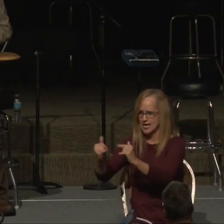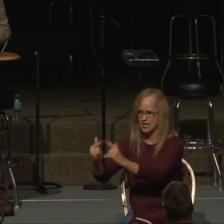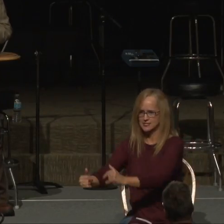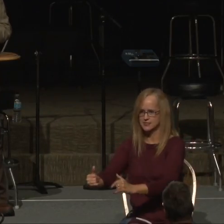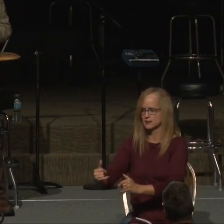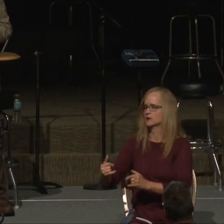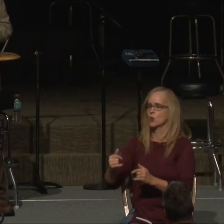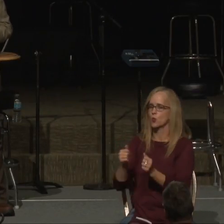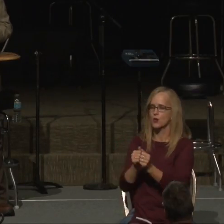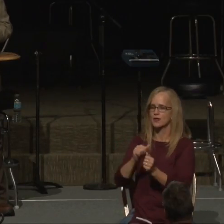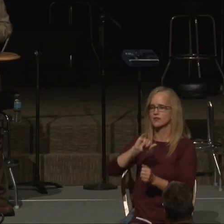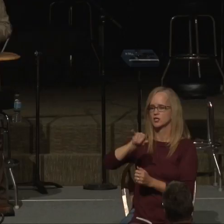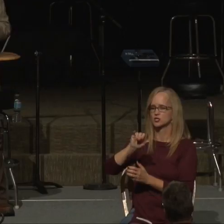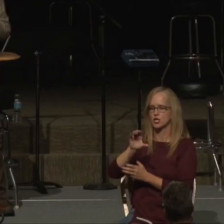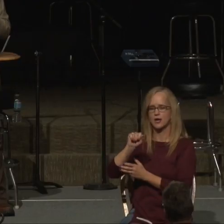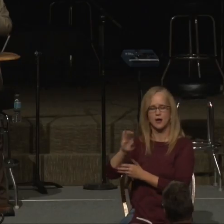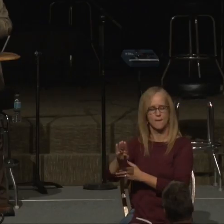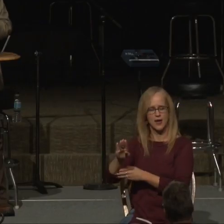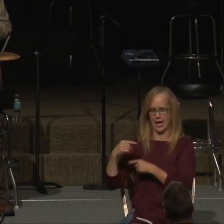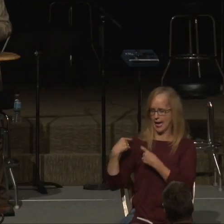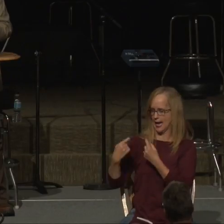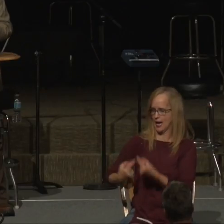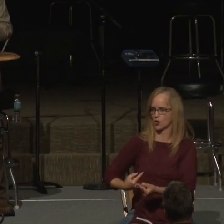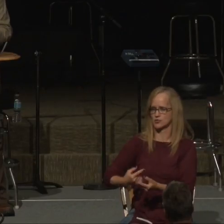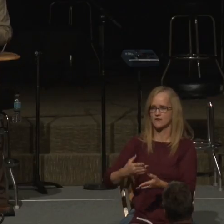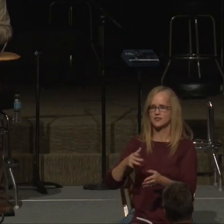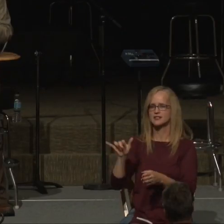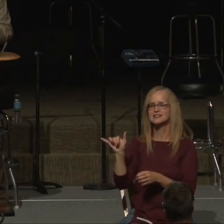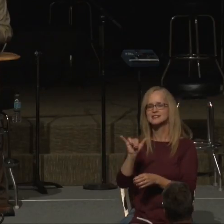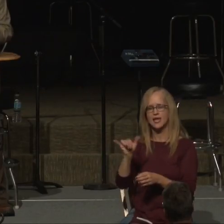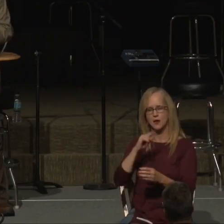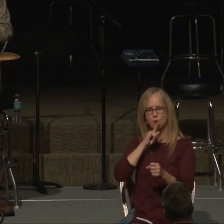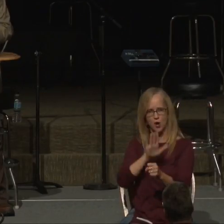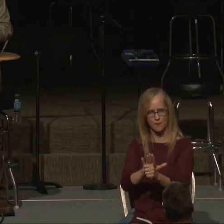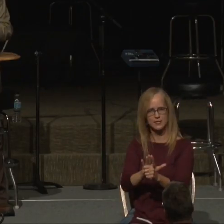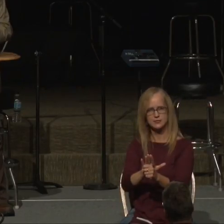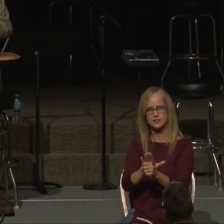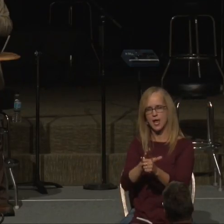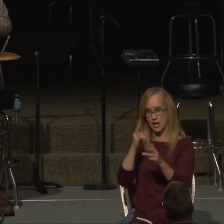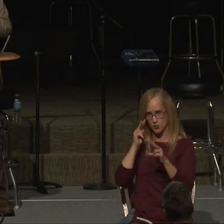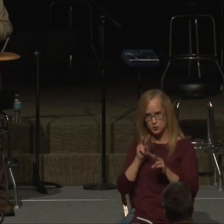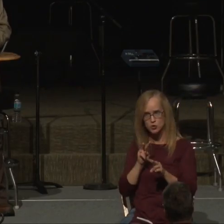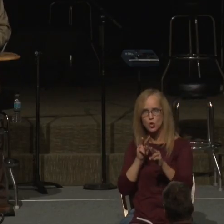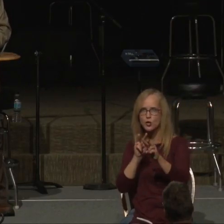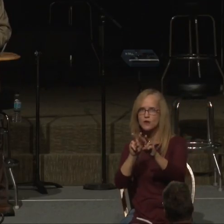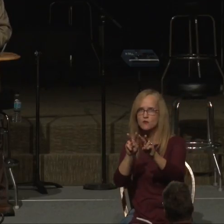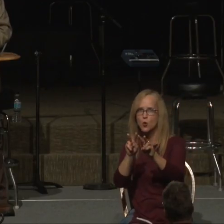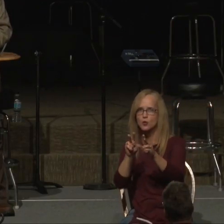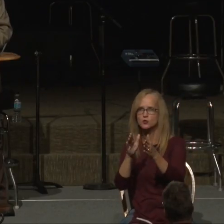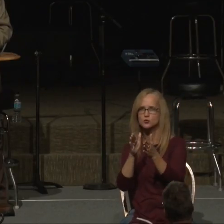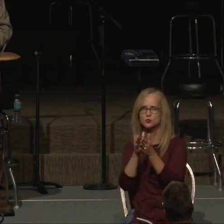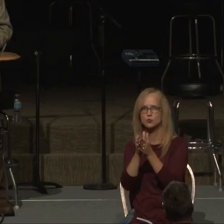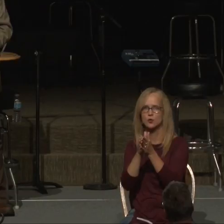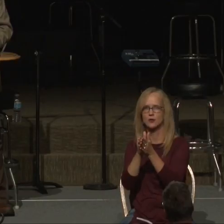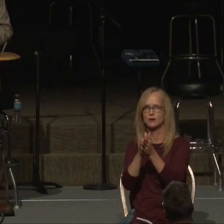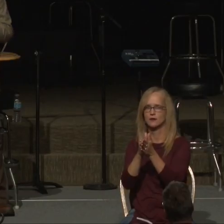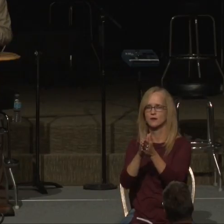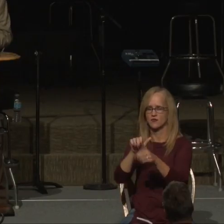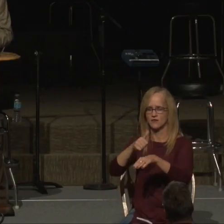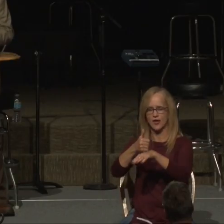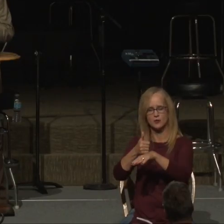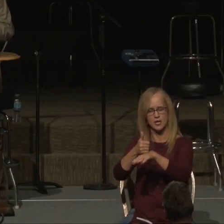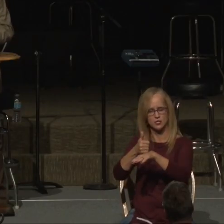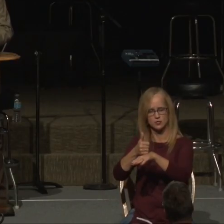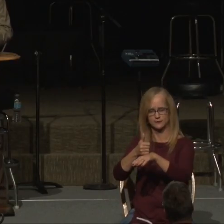the same promise. For he was looking forward to the city that has foundations, whose designer and builder is God.